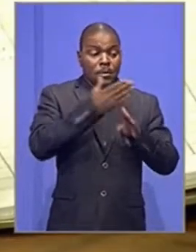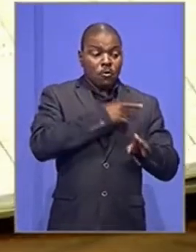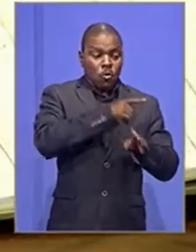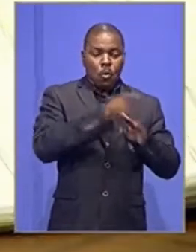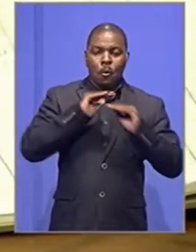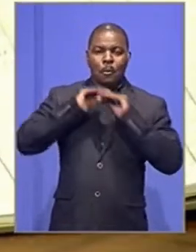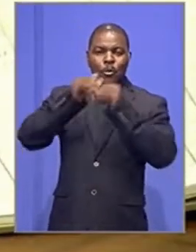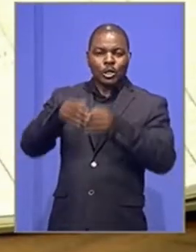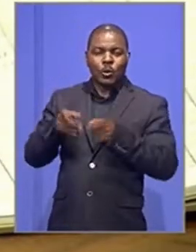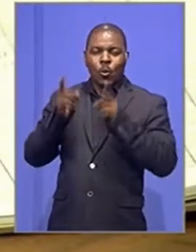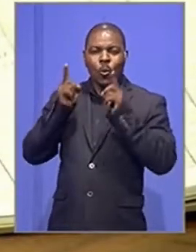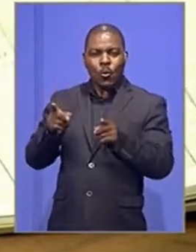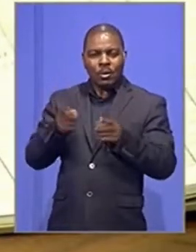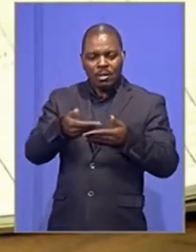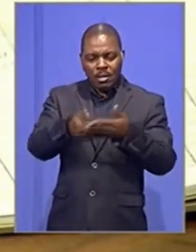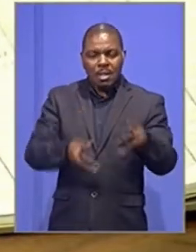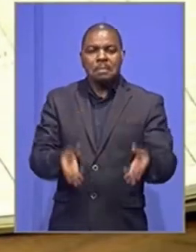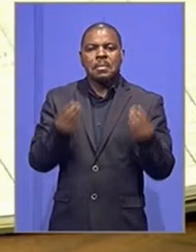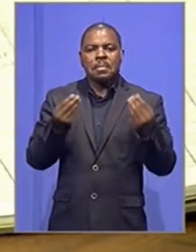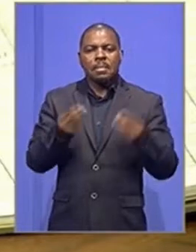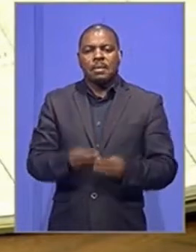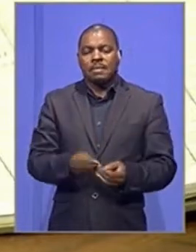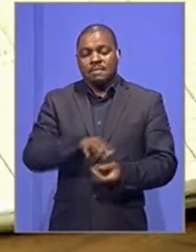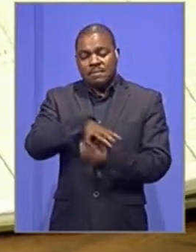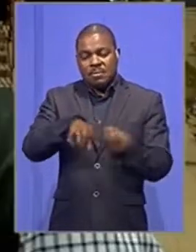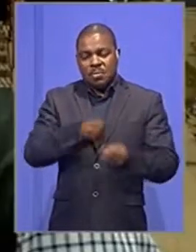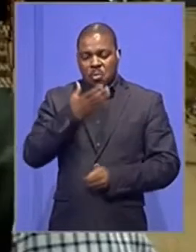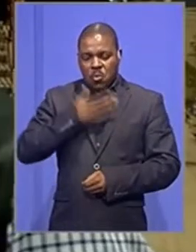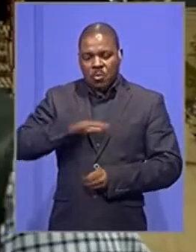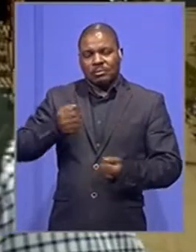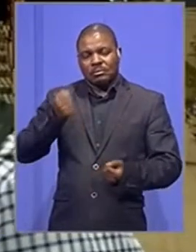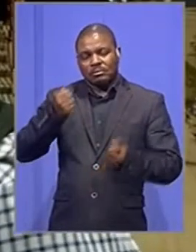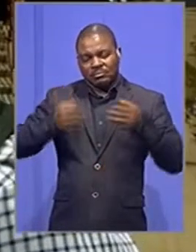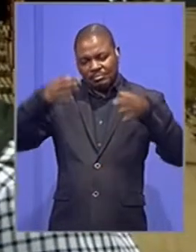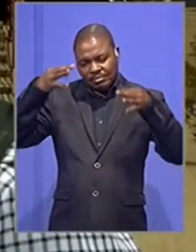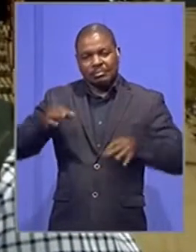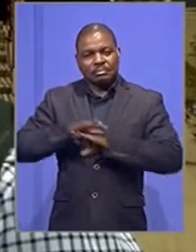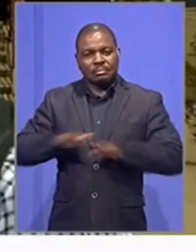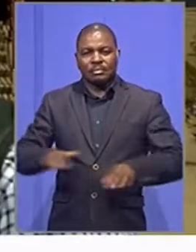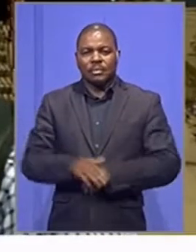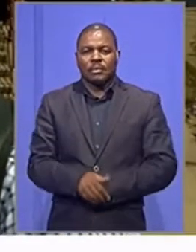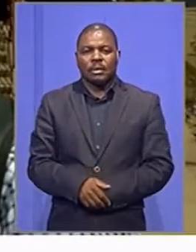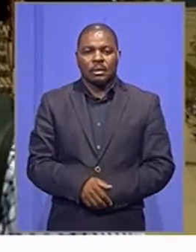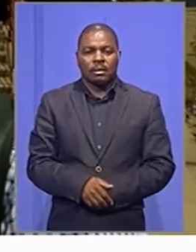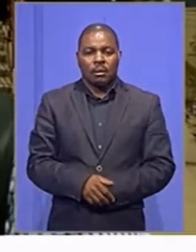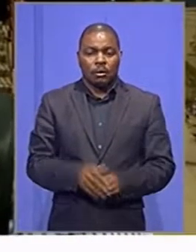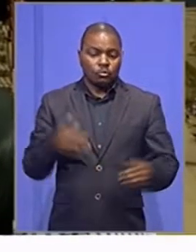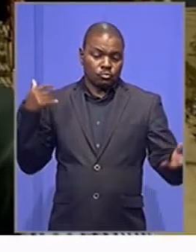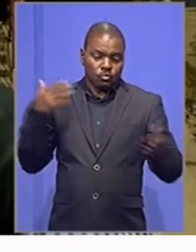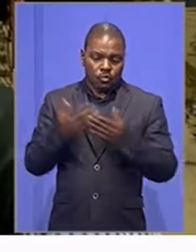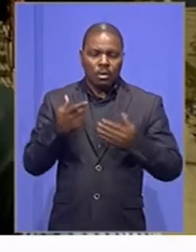tshireletso. Ba lelapa ba lopa gore katlholo e dirwe. Up to this far, I feel okay because